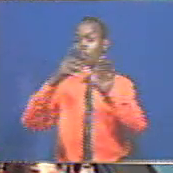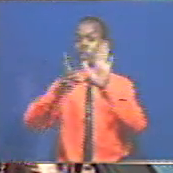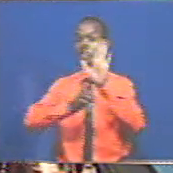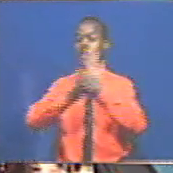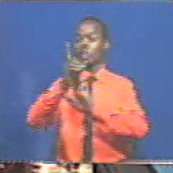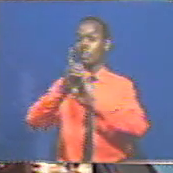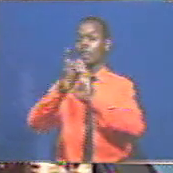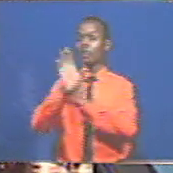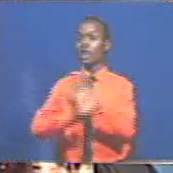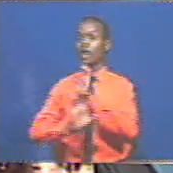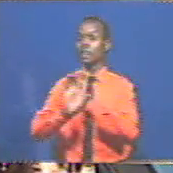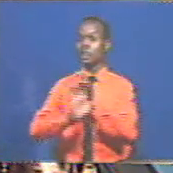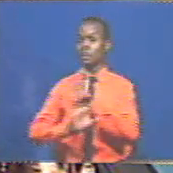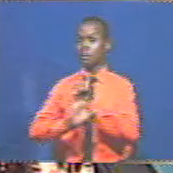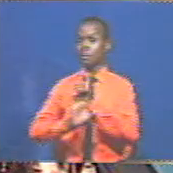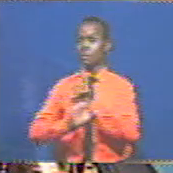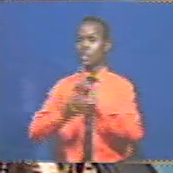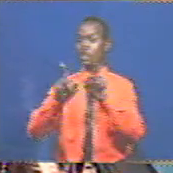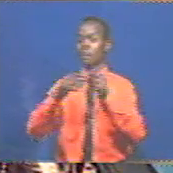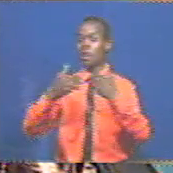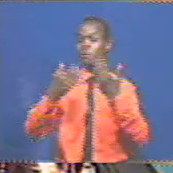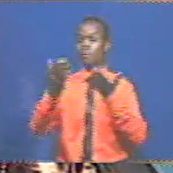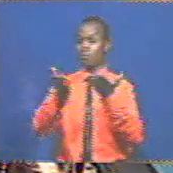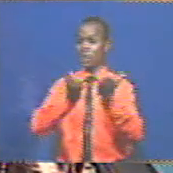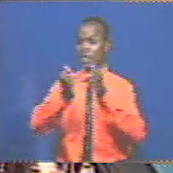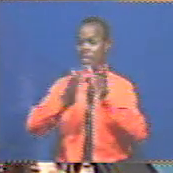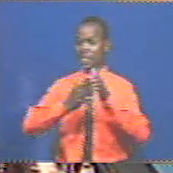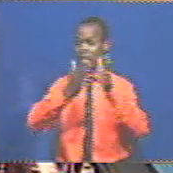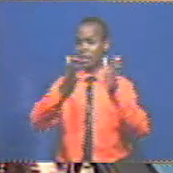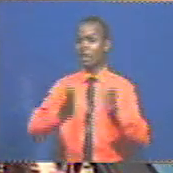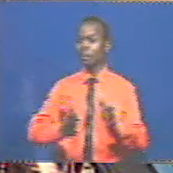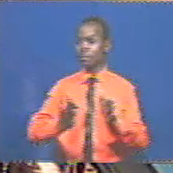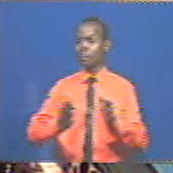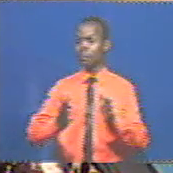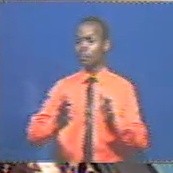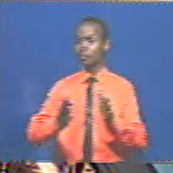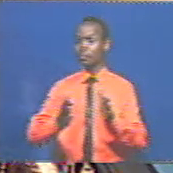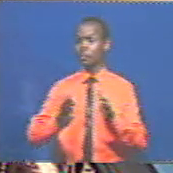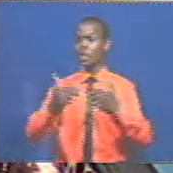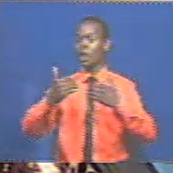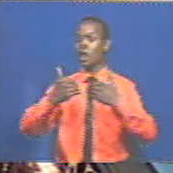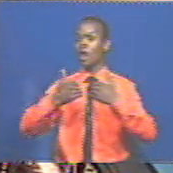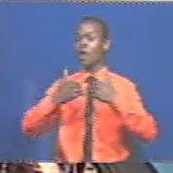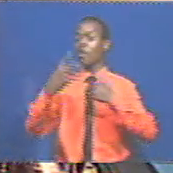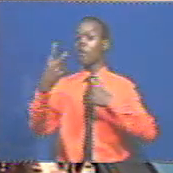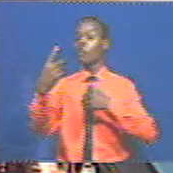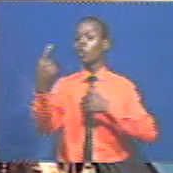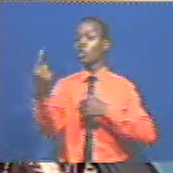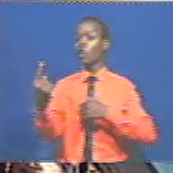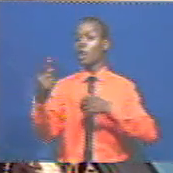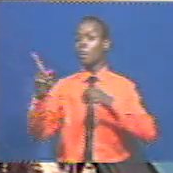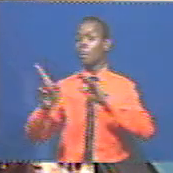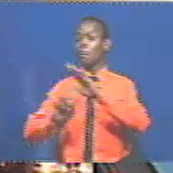is growing and we have business leaders coming in and we have the 41 ministers and vice